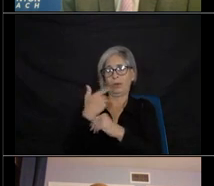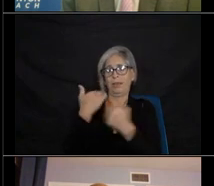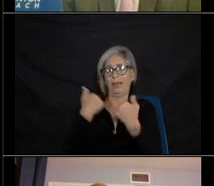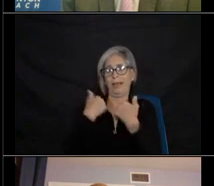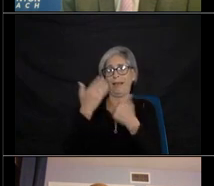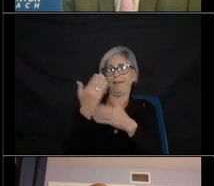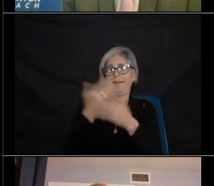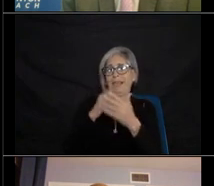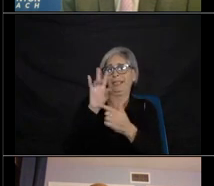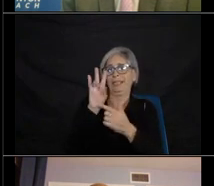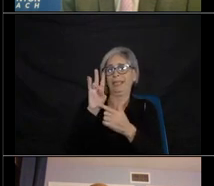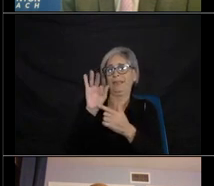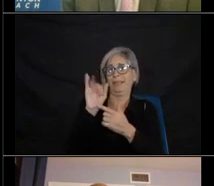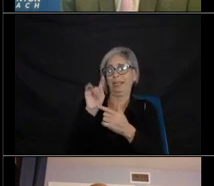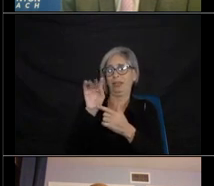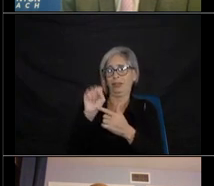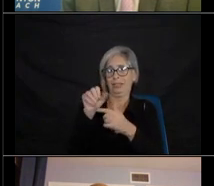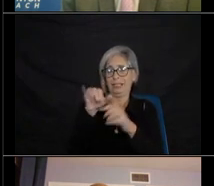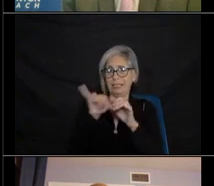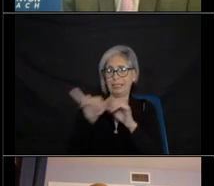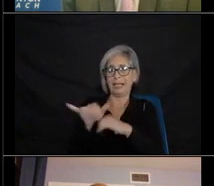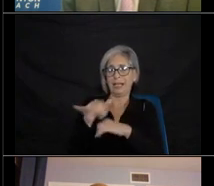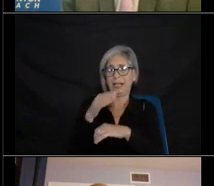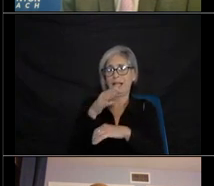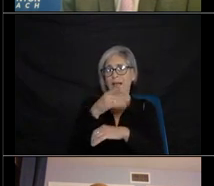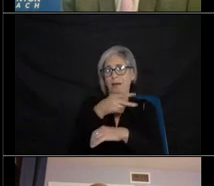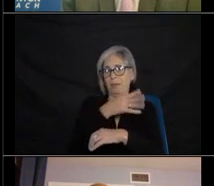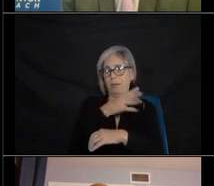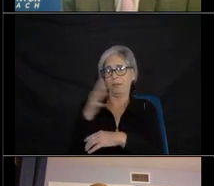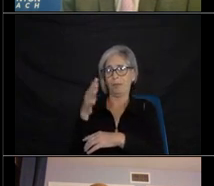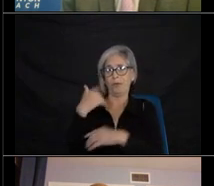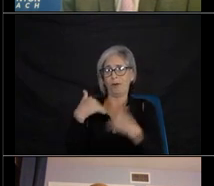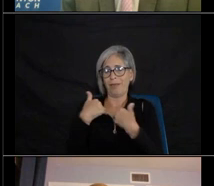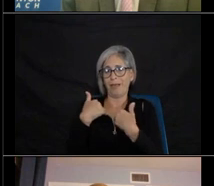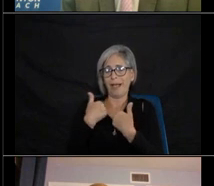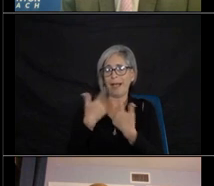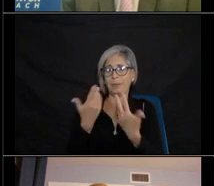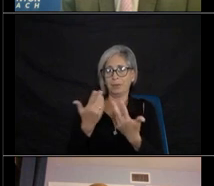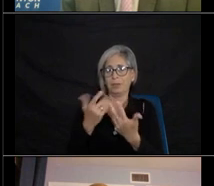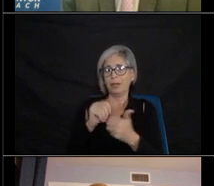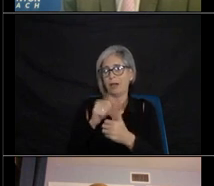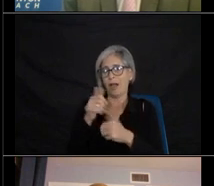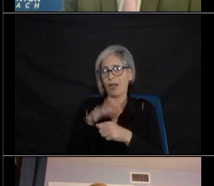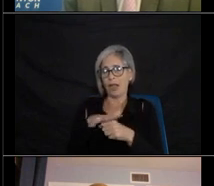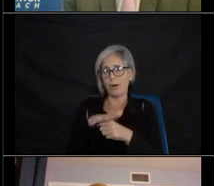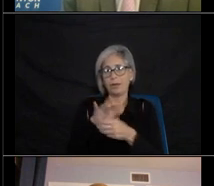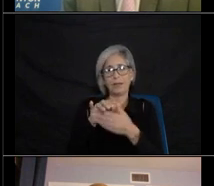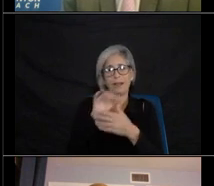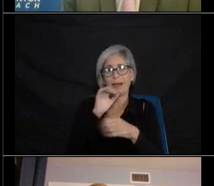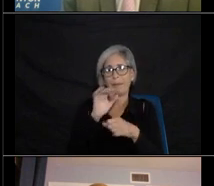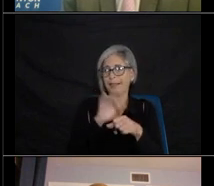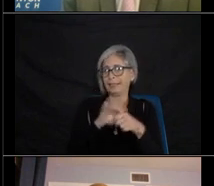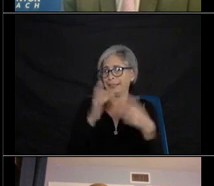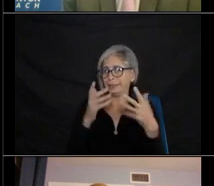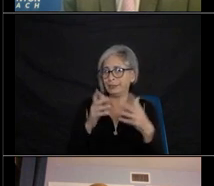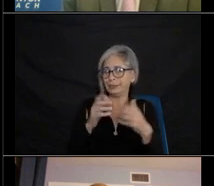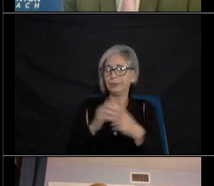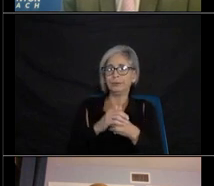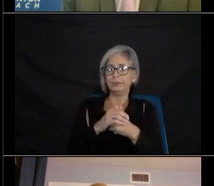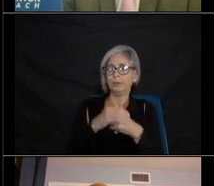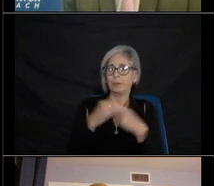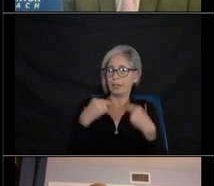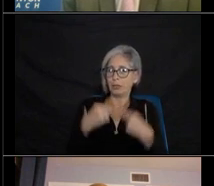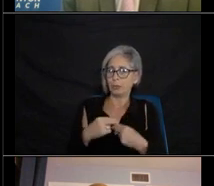that 7 acres that is still a preserve for that wildlife and other areas that have not been touched by